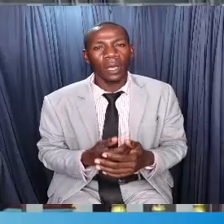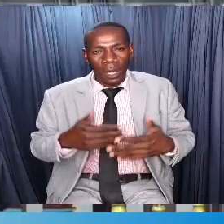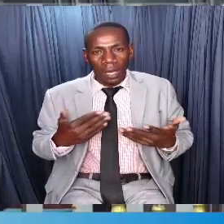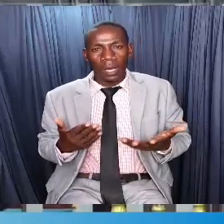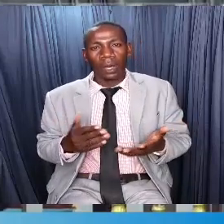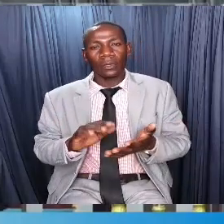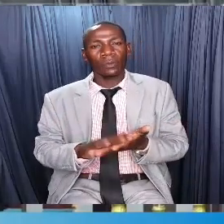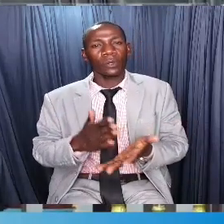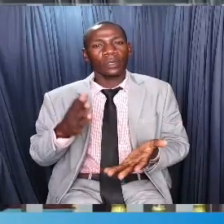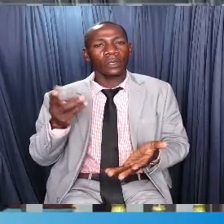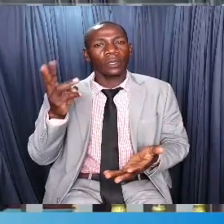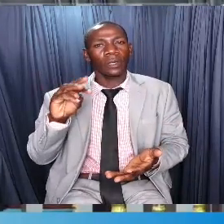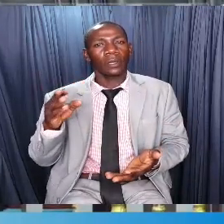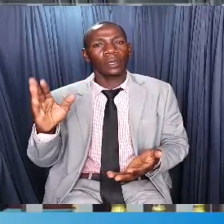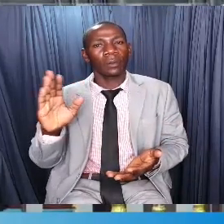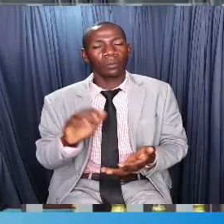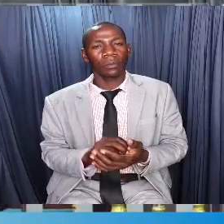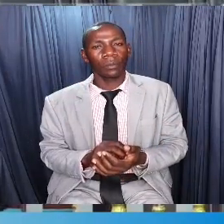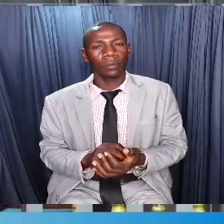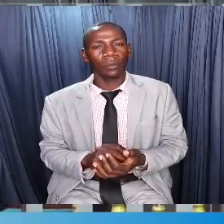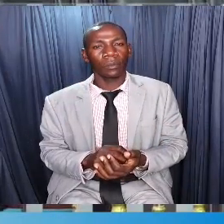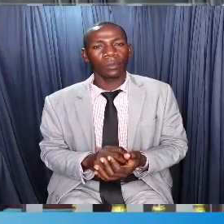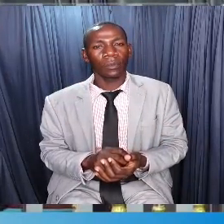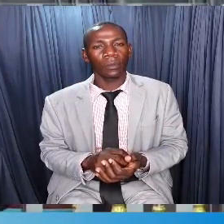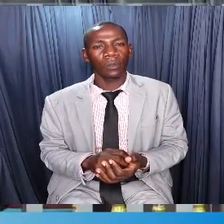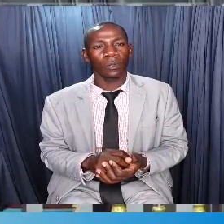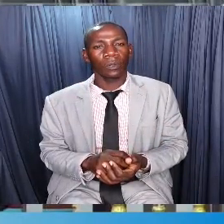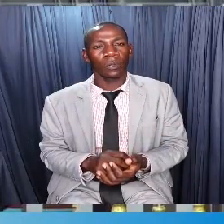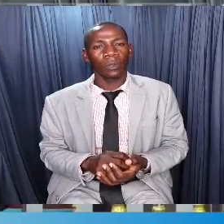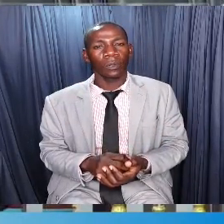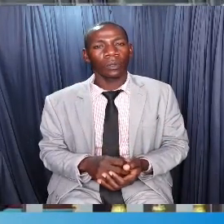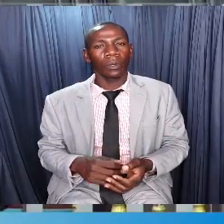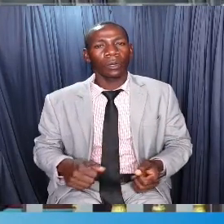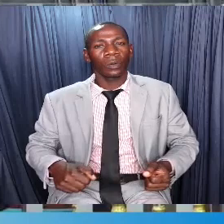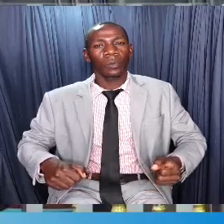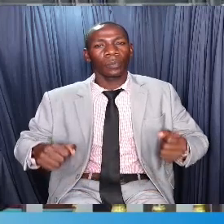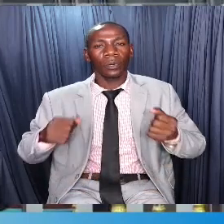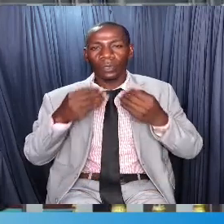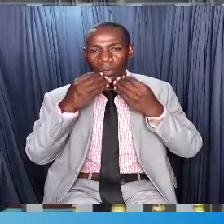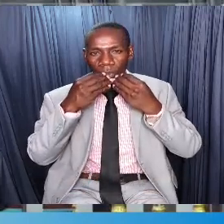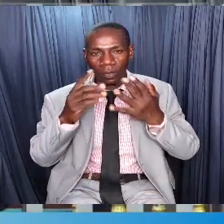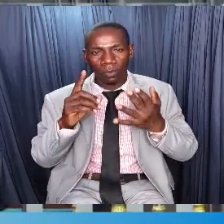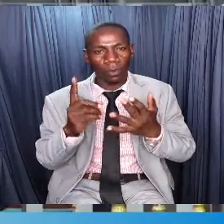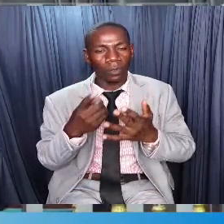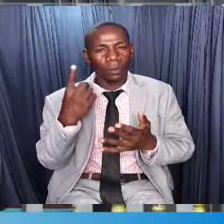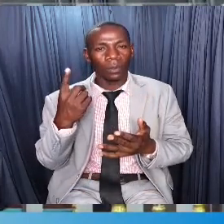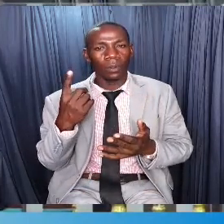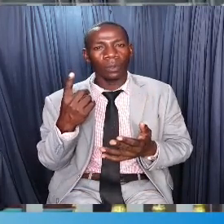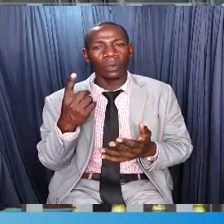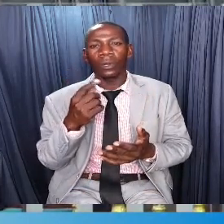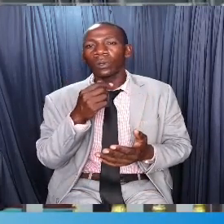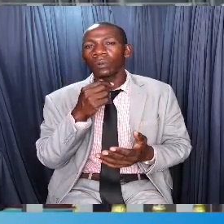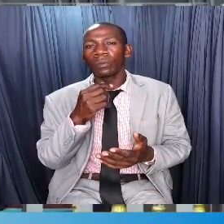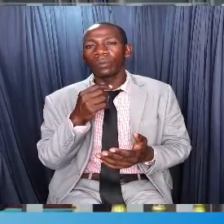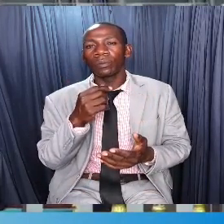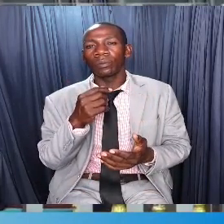sasa anawashifu wao? How is it right now he's praising them more? Doliwali akatangaza mara moja. That's the judge announced to him. The whole